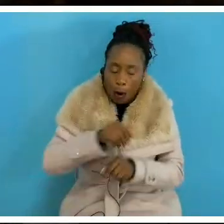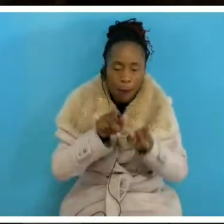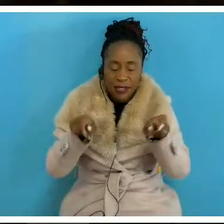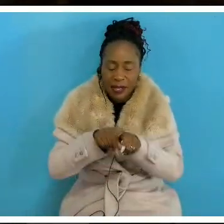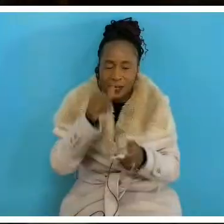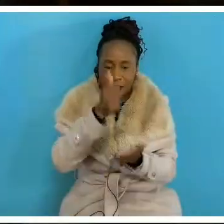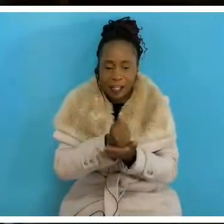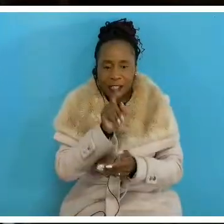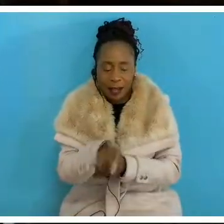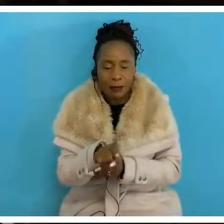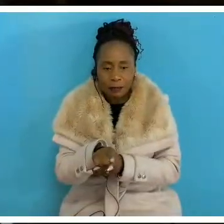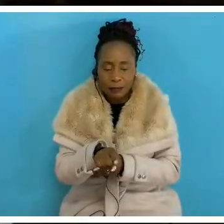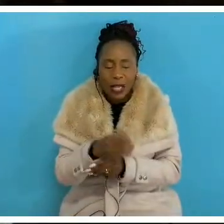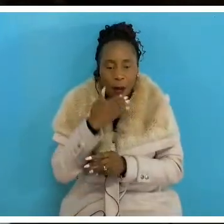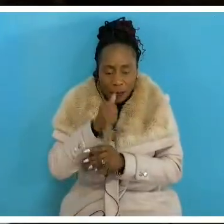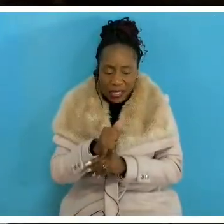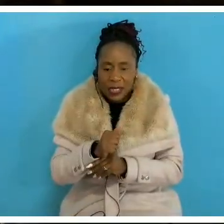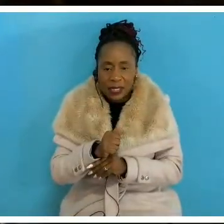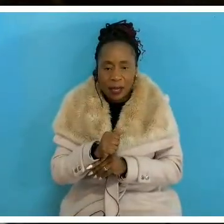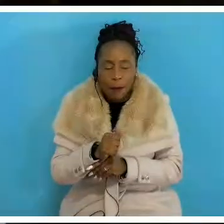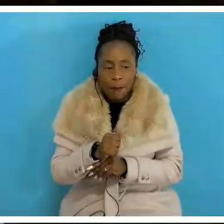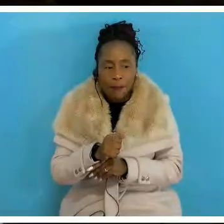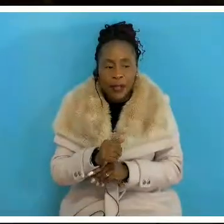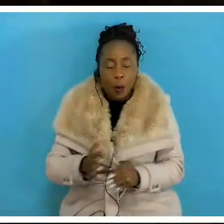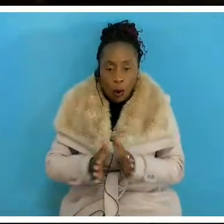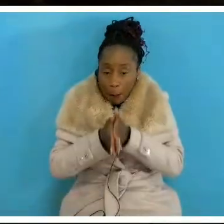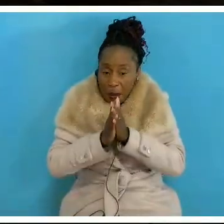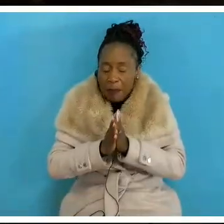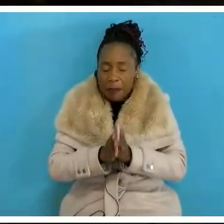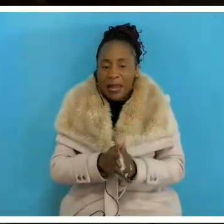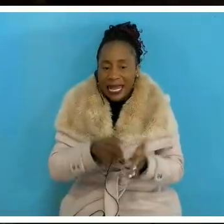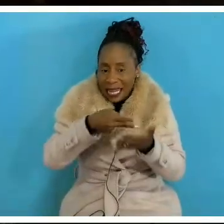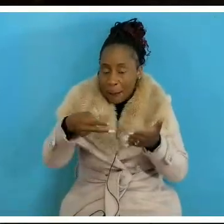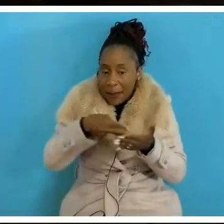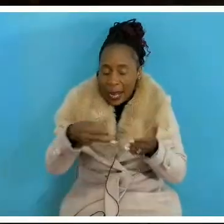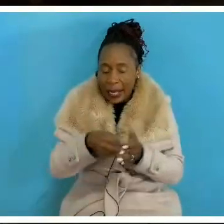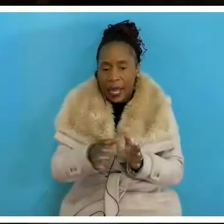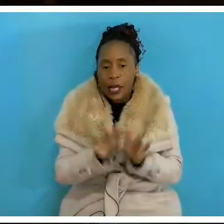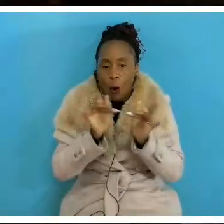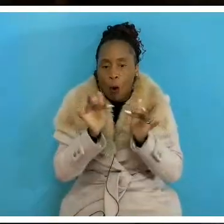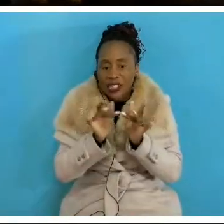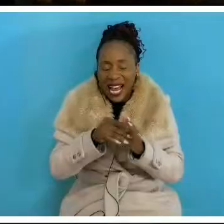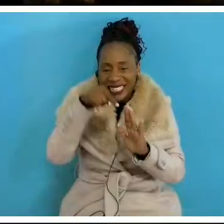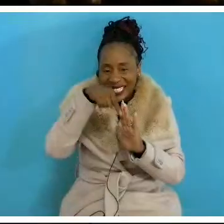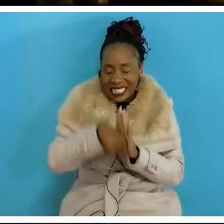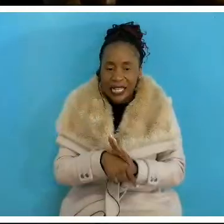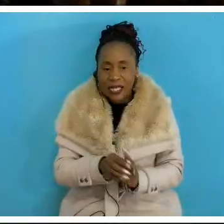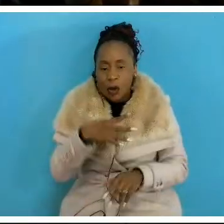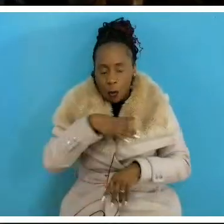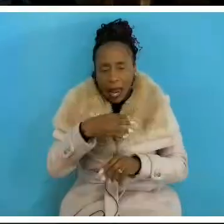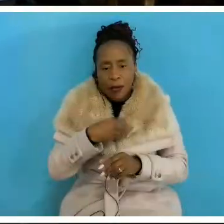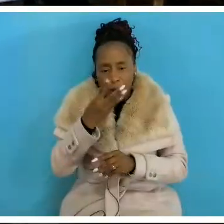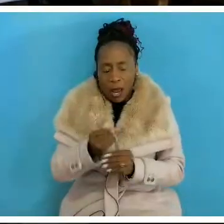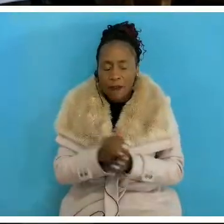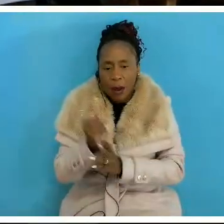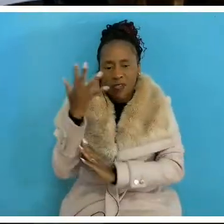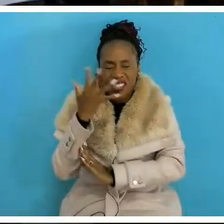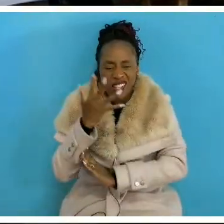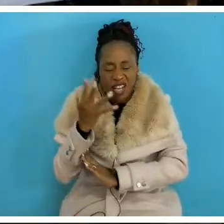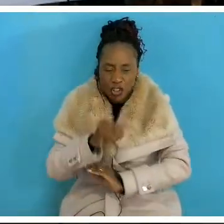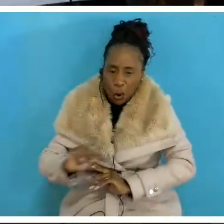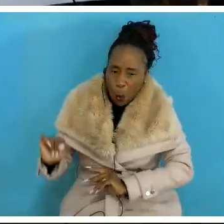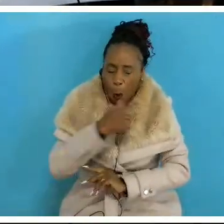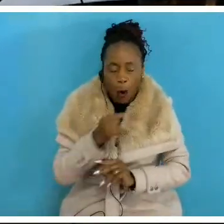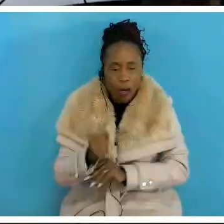please, we request you to, your email, your contact details, and we would like to have a presentation of all